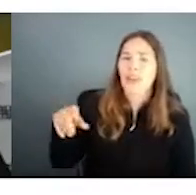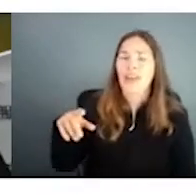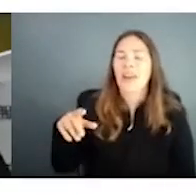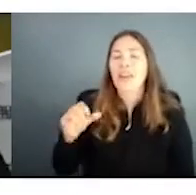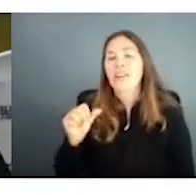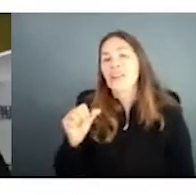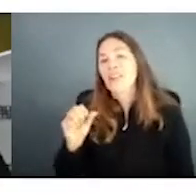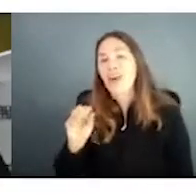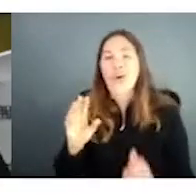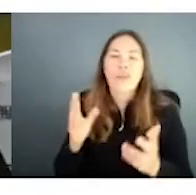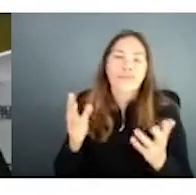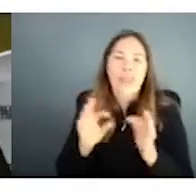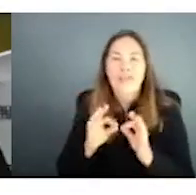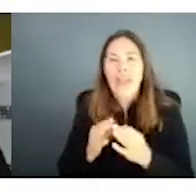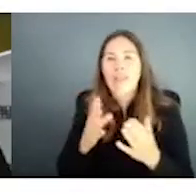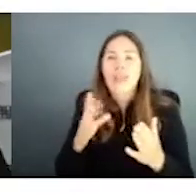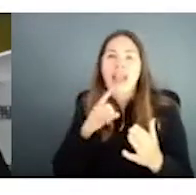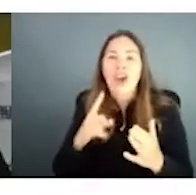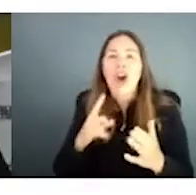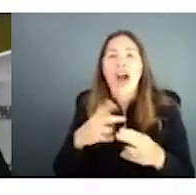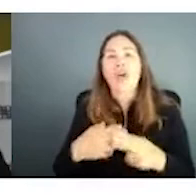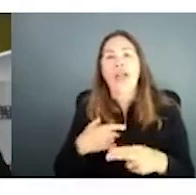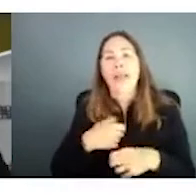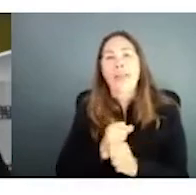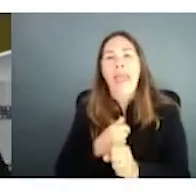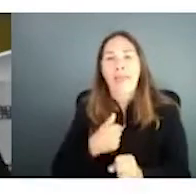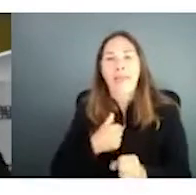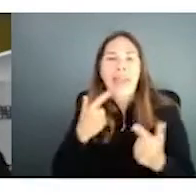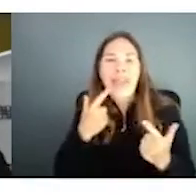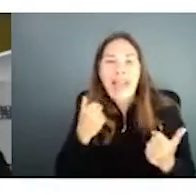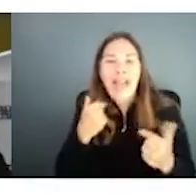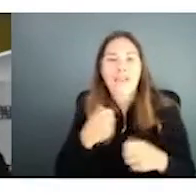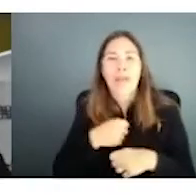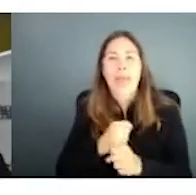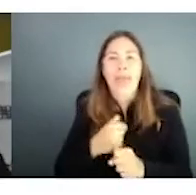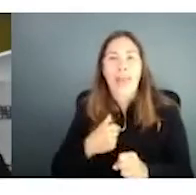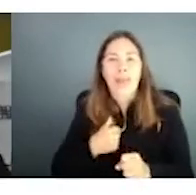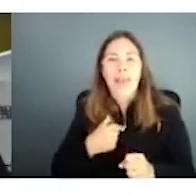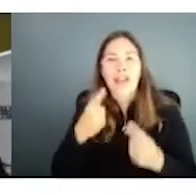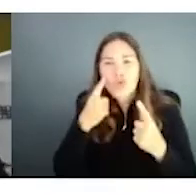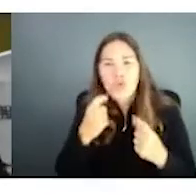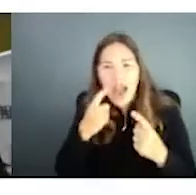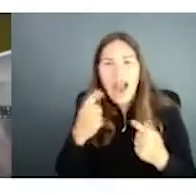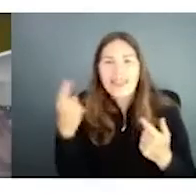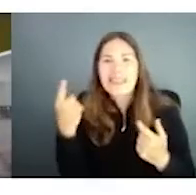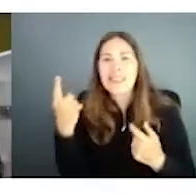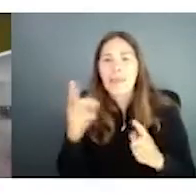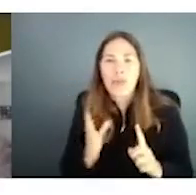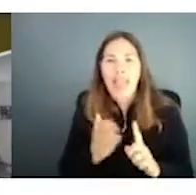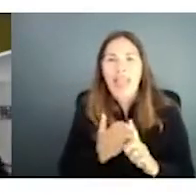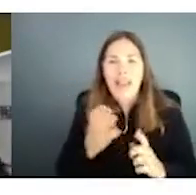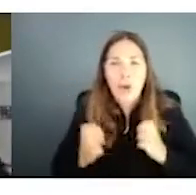So a family, I call it "Make Me Laugh, Make Me Cry." Right? I want something that's going to evoke emotion. So it could be, their